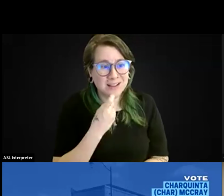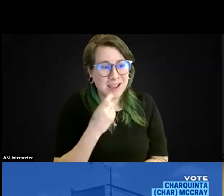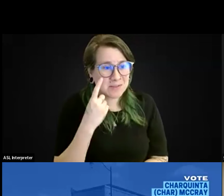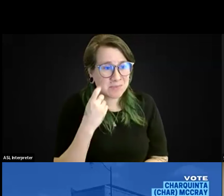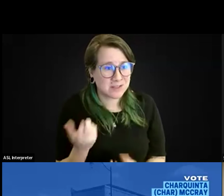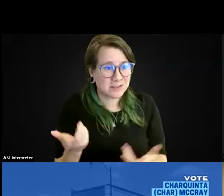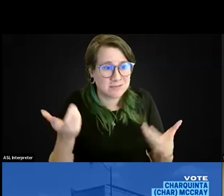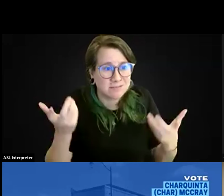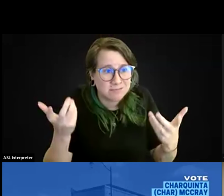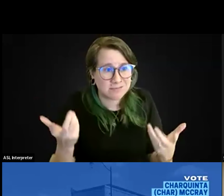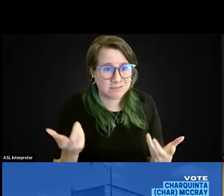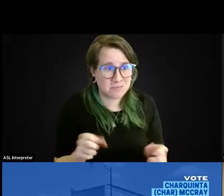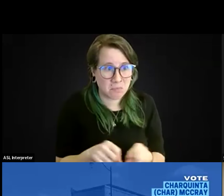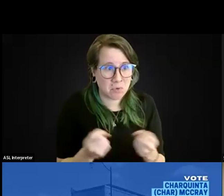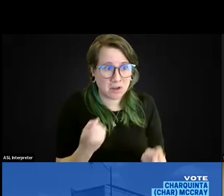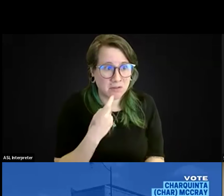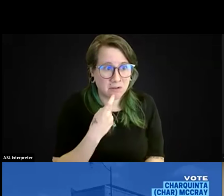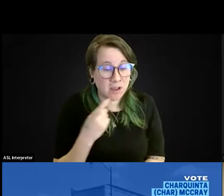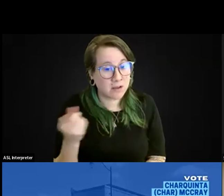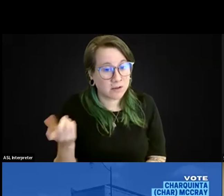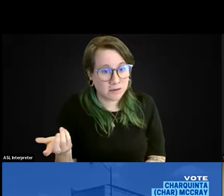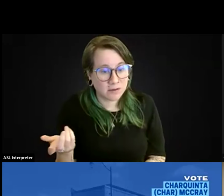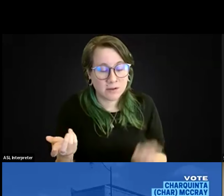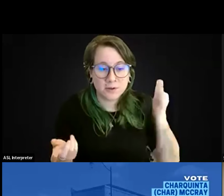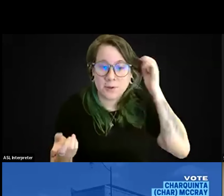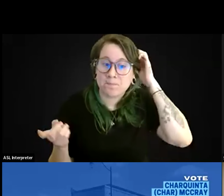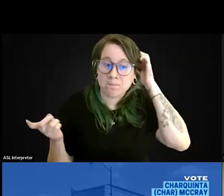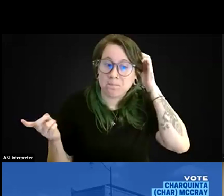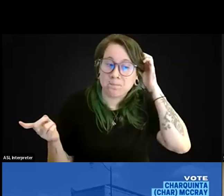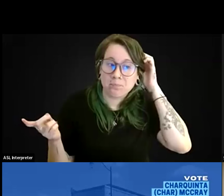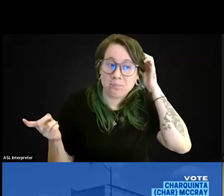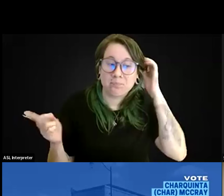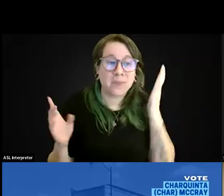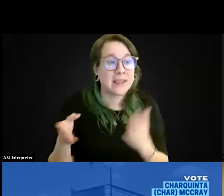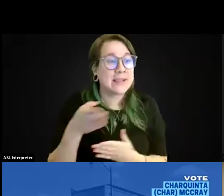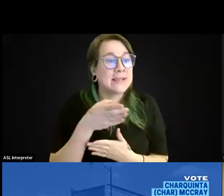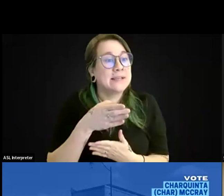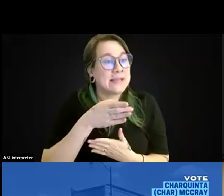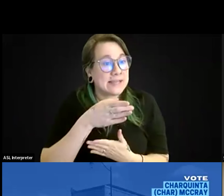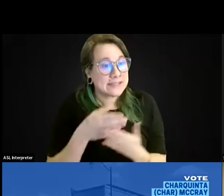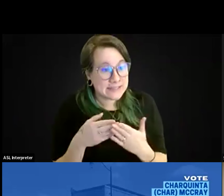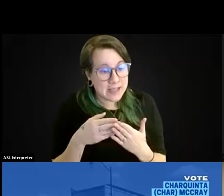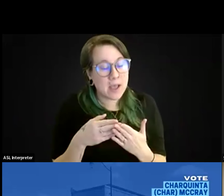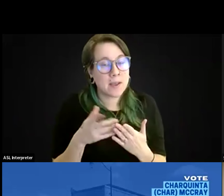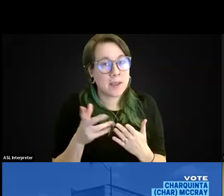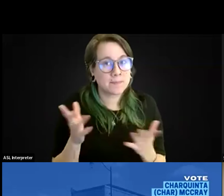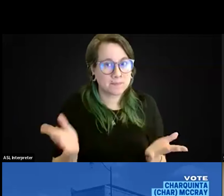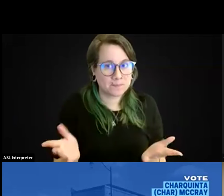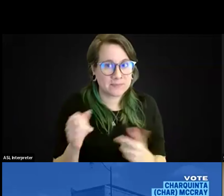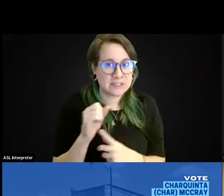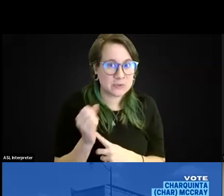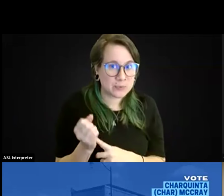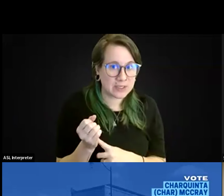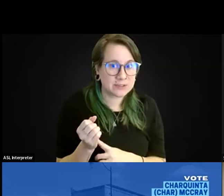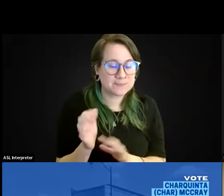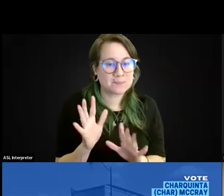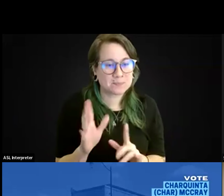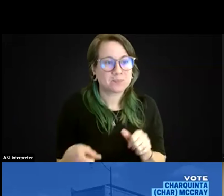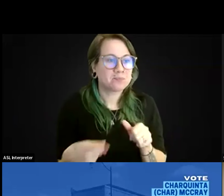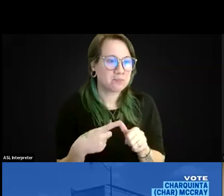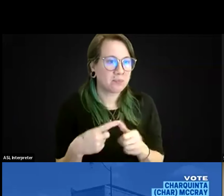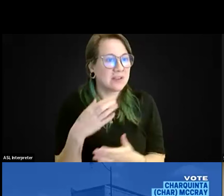the glass? No, they are. In some cases, they're utilizing. Well, first, some of the